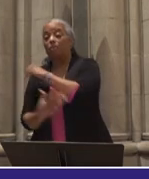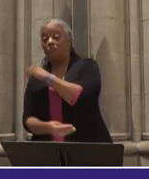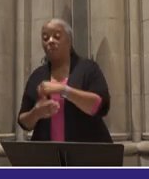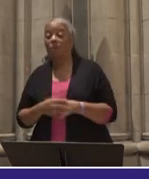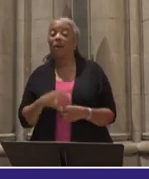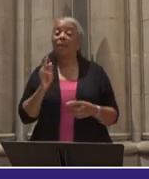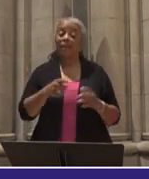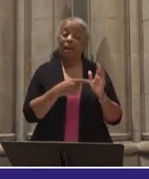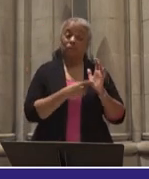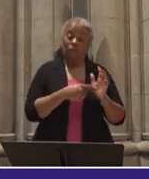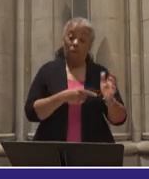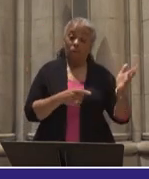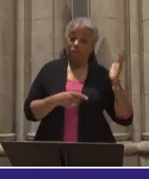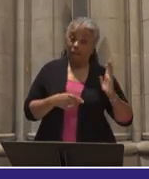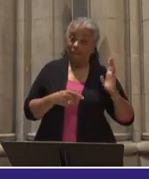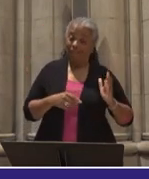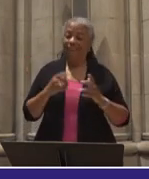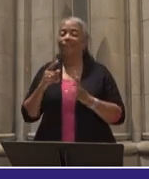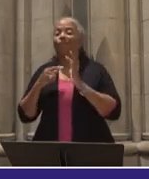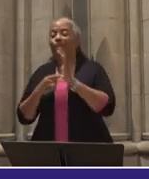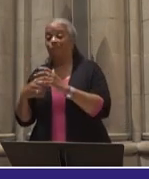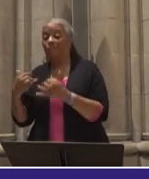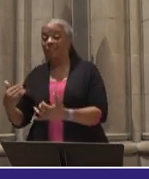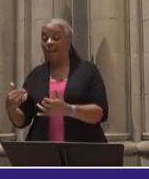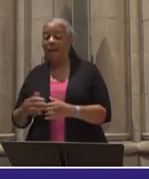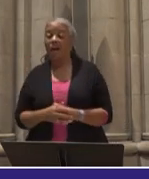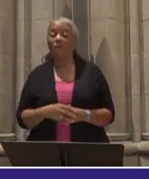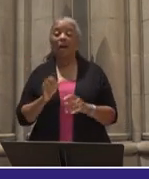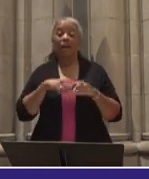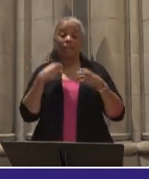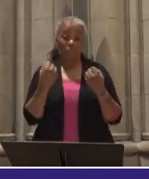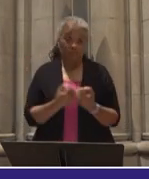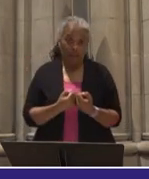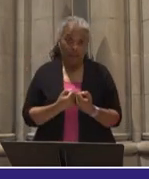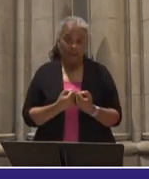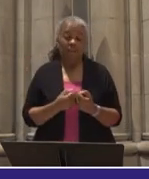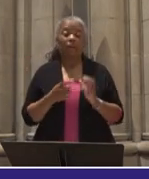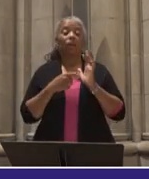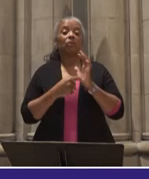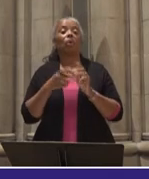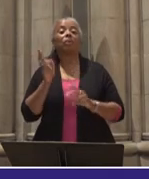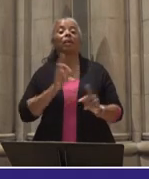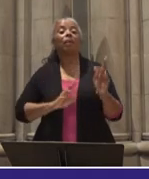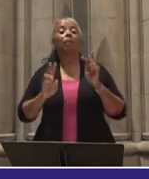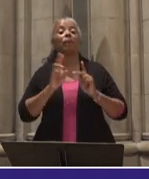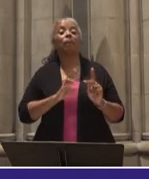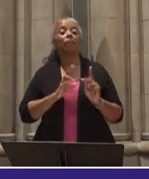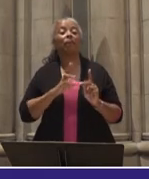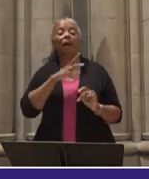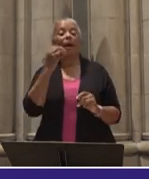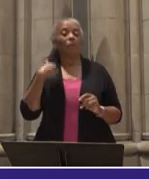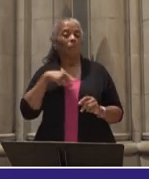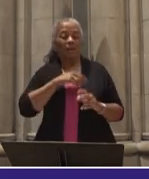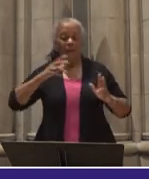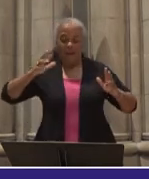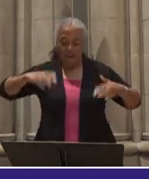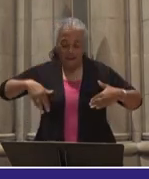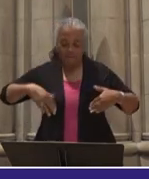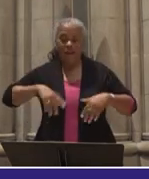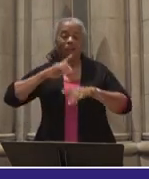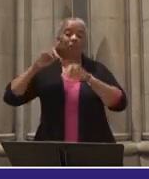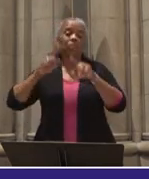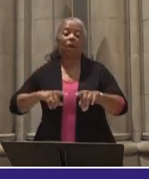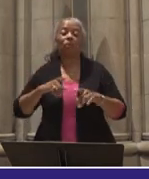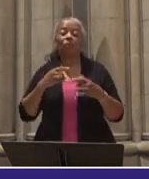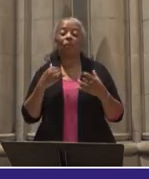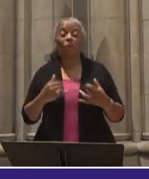and signals in our own time a society, a people that has yet to respond to the urgent gospel call